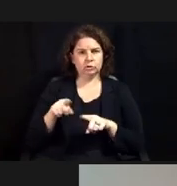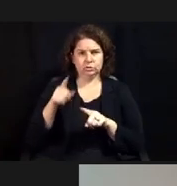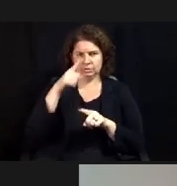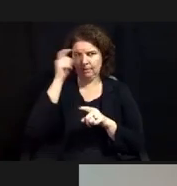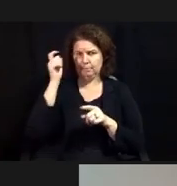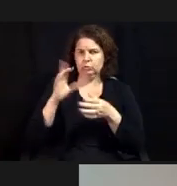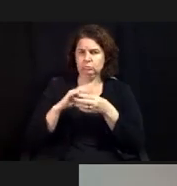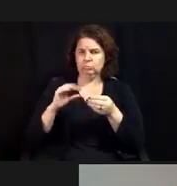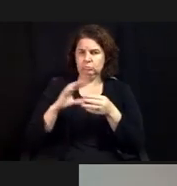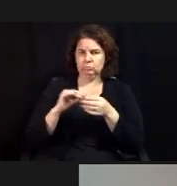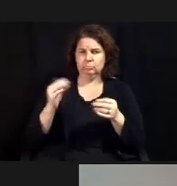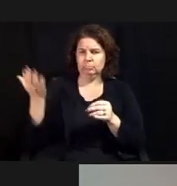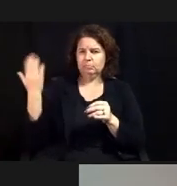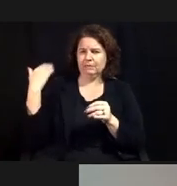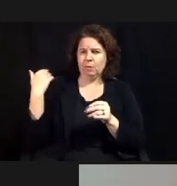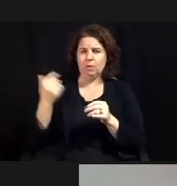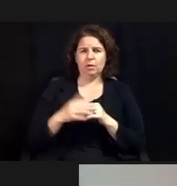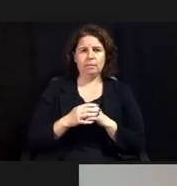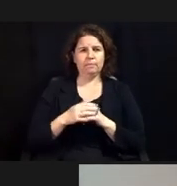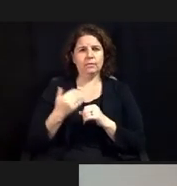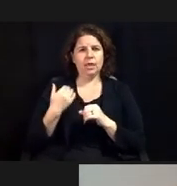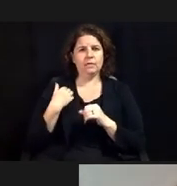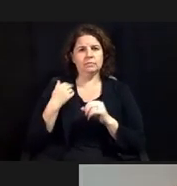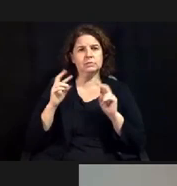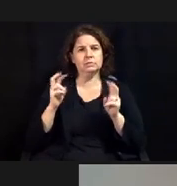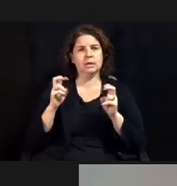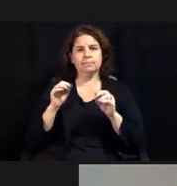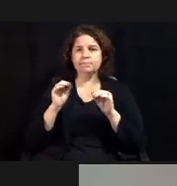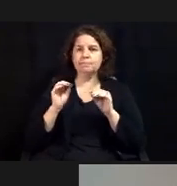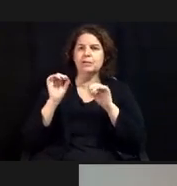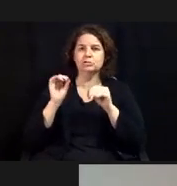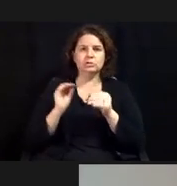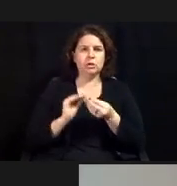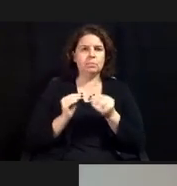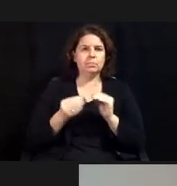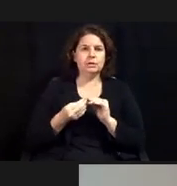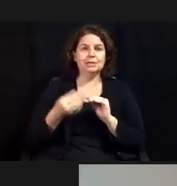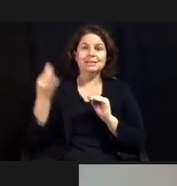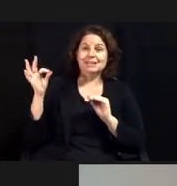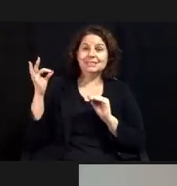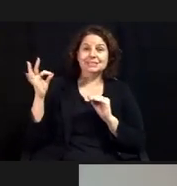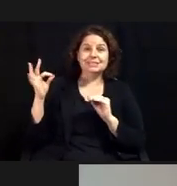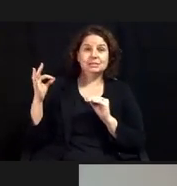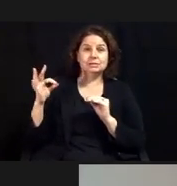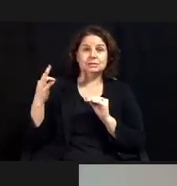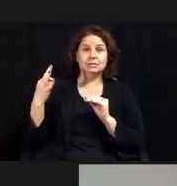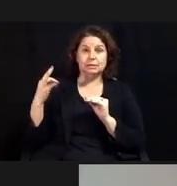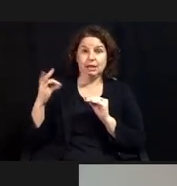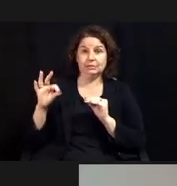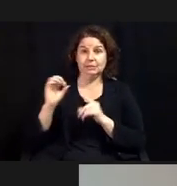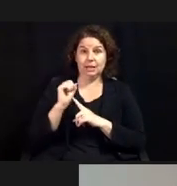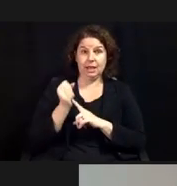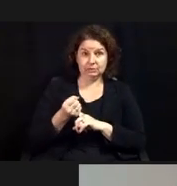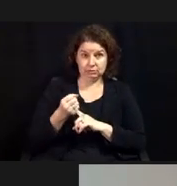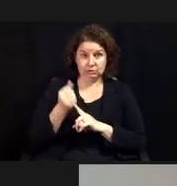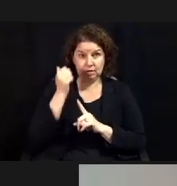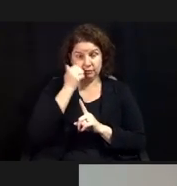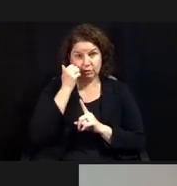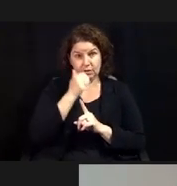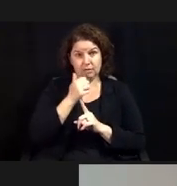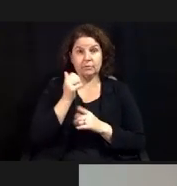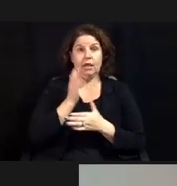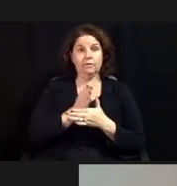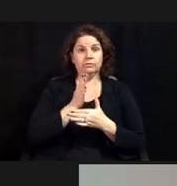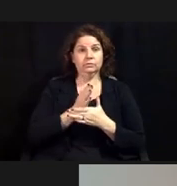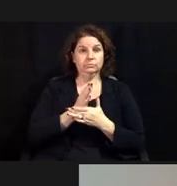this magic number of 19. 19 cases per day on average was what it was going to take for us to get off that